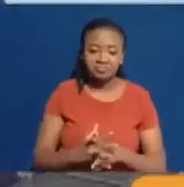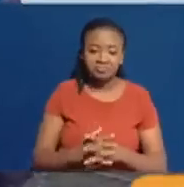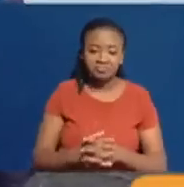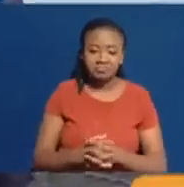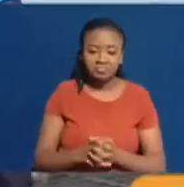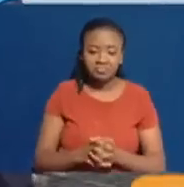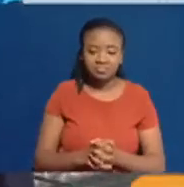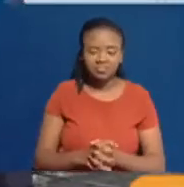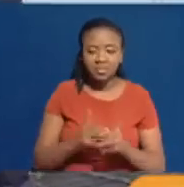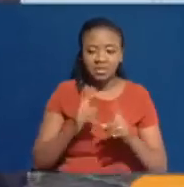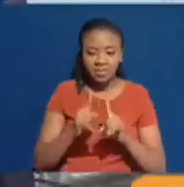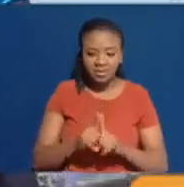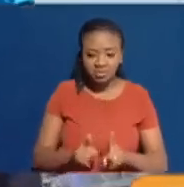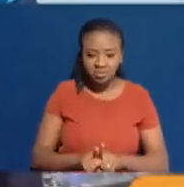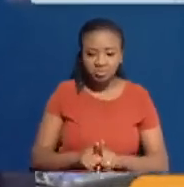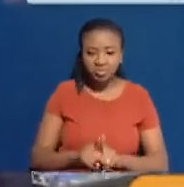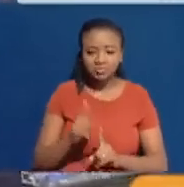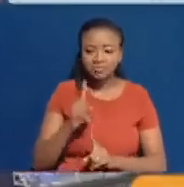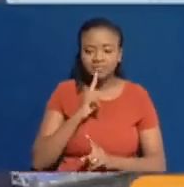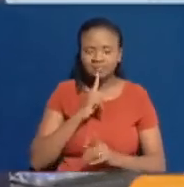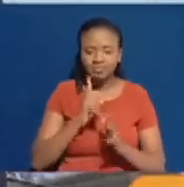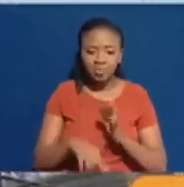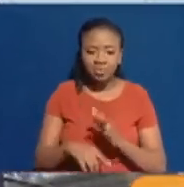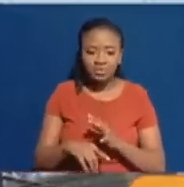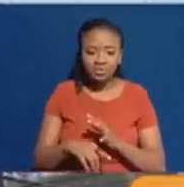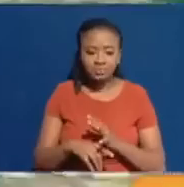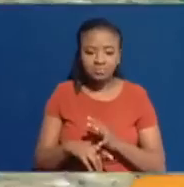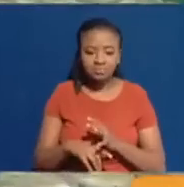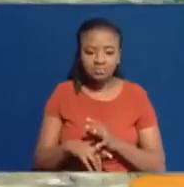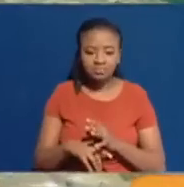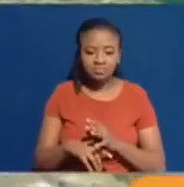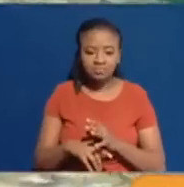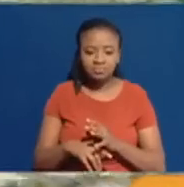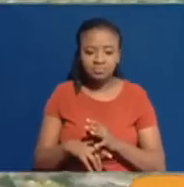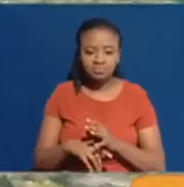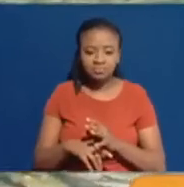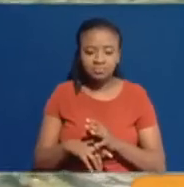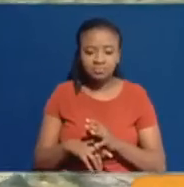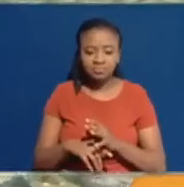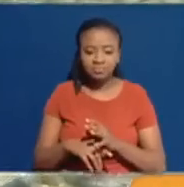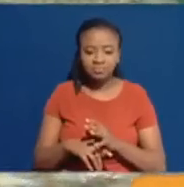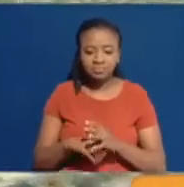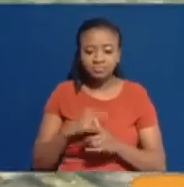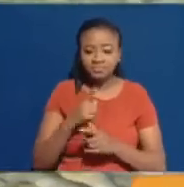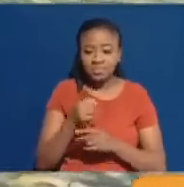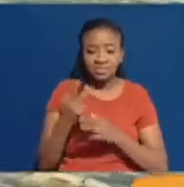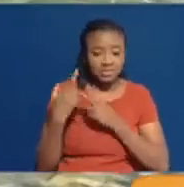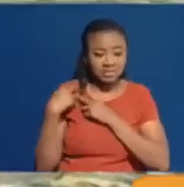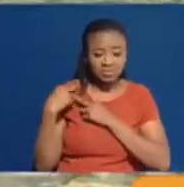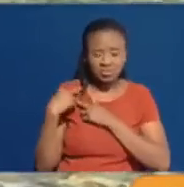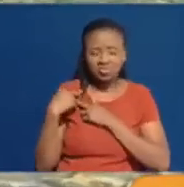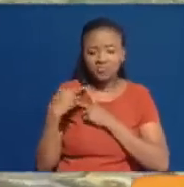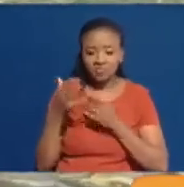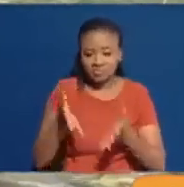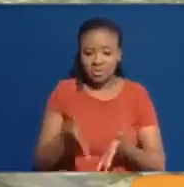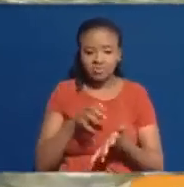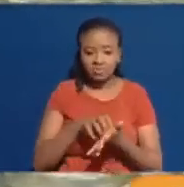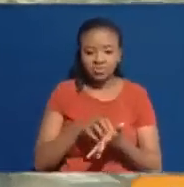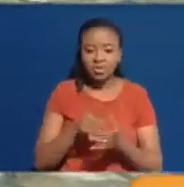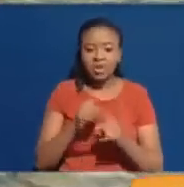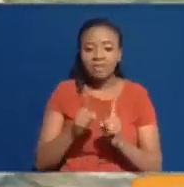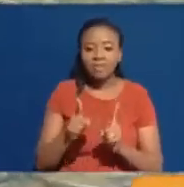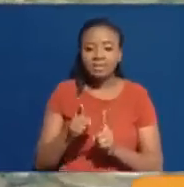has, however, called for more caution, warning that while pollution may not be responsible for the current situation, the